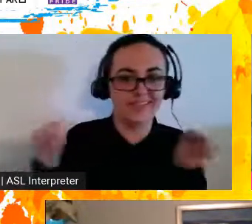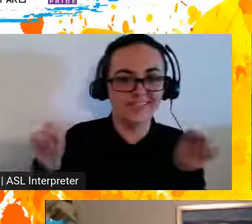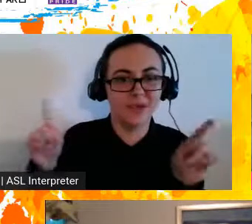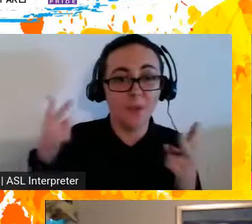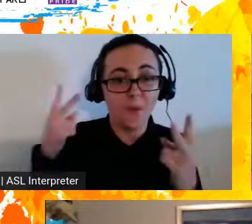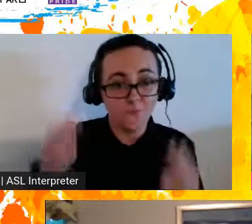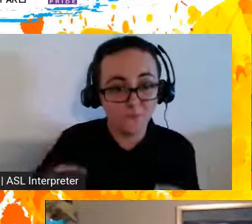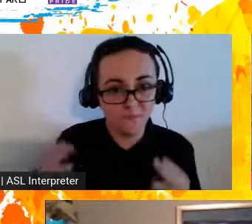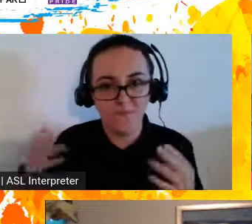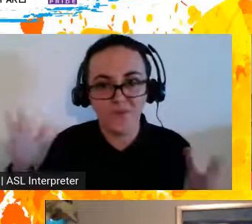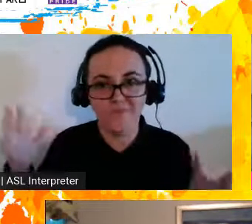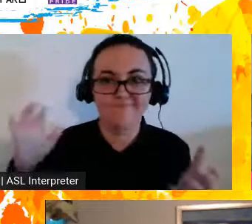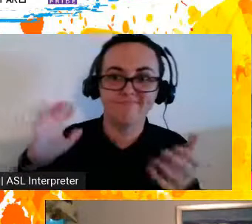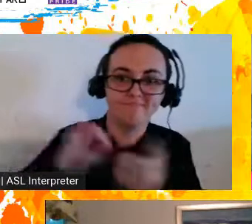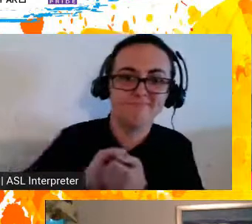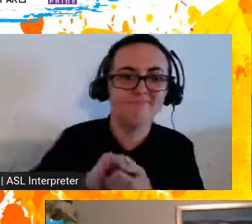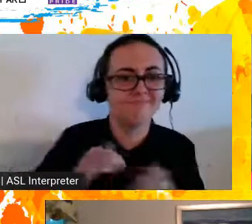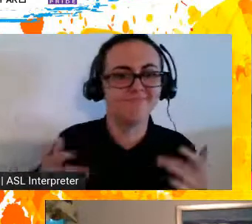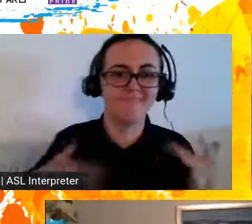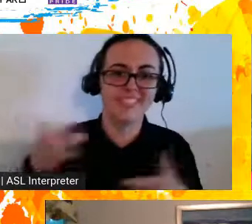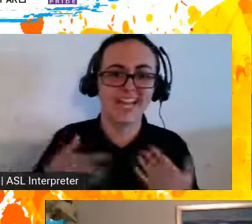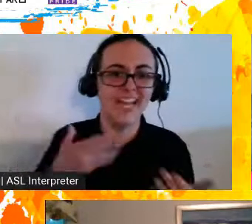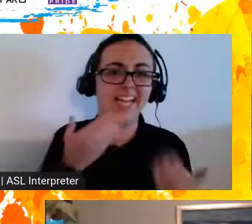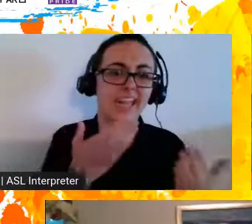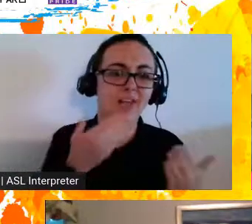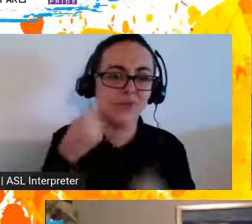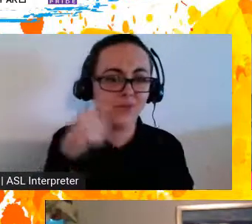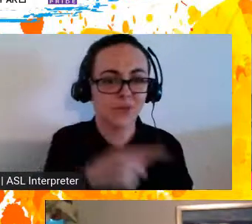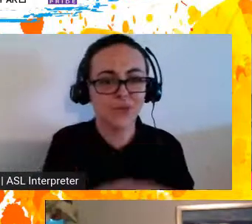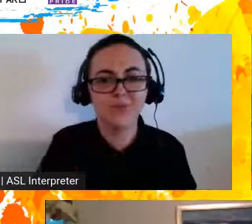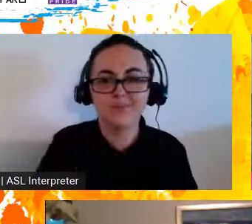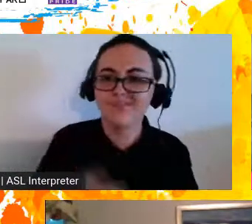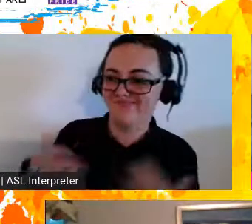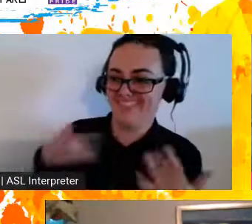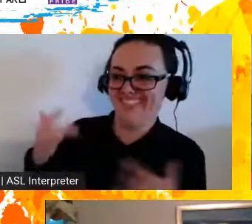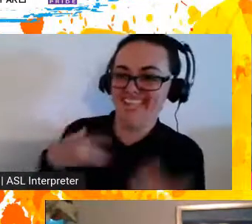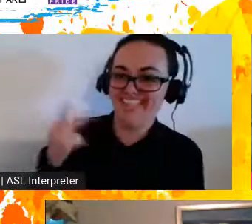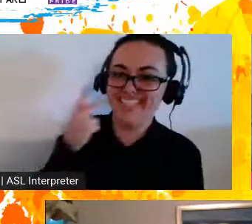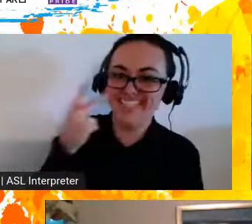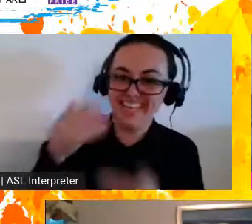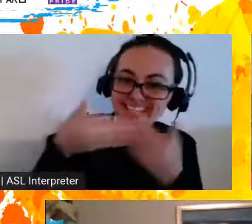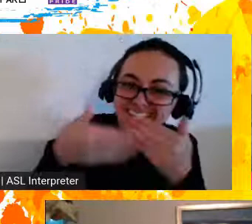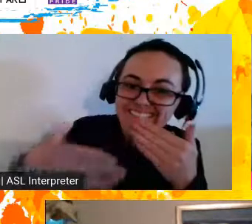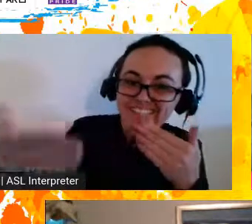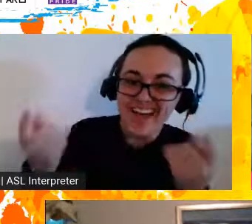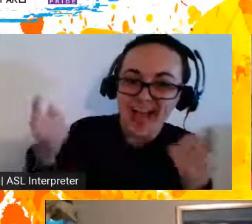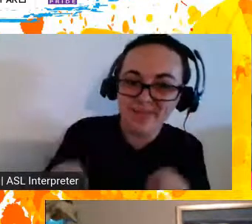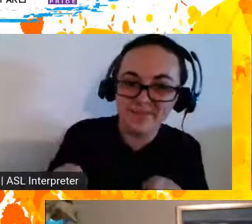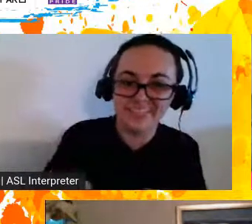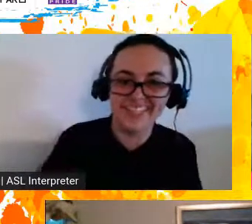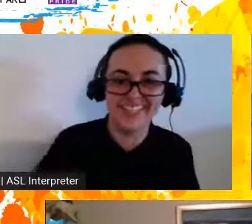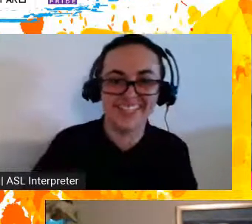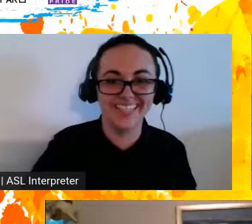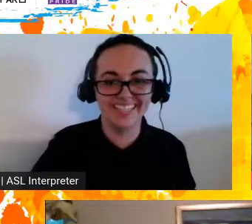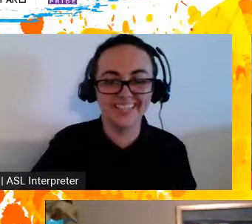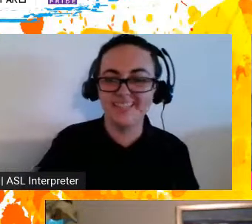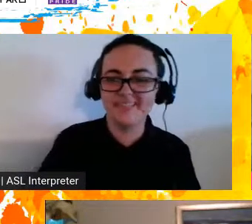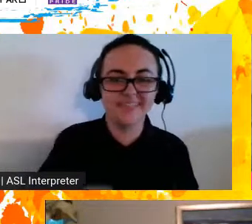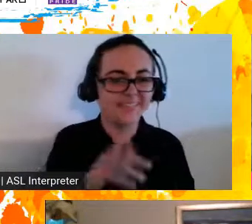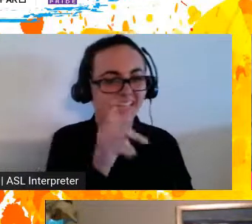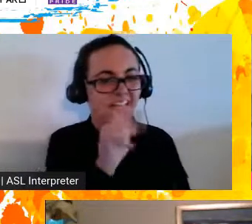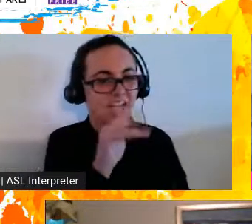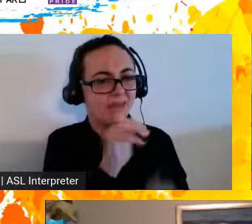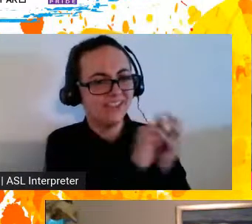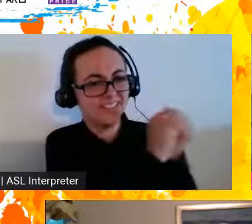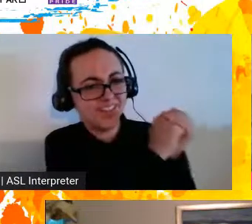was incredible. I'm so excited to see where this goes. Thanks, Matt. So yeah, after Matt had... Yeah, after Matt